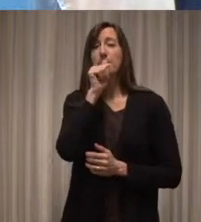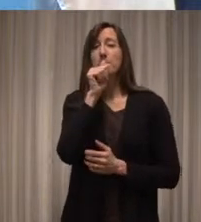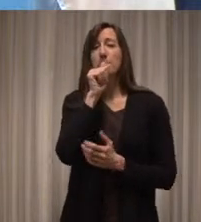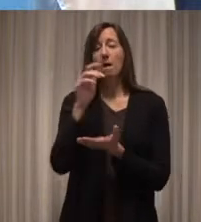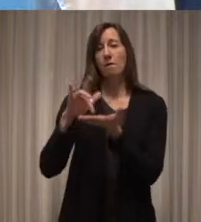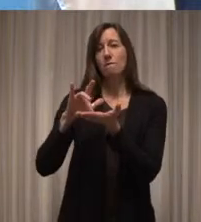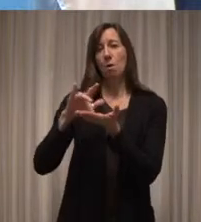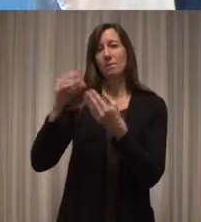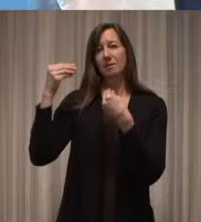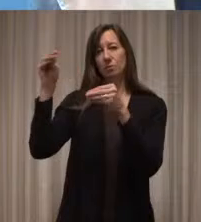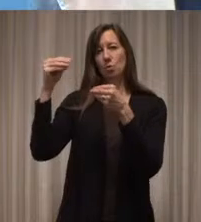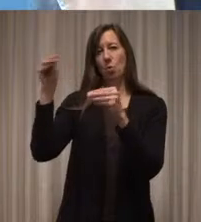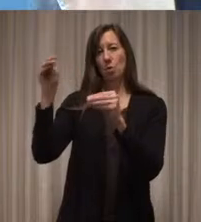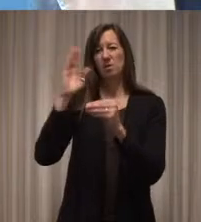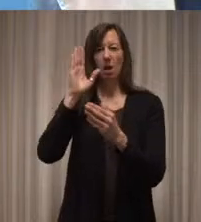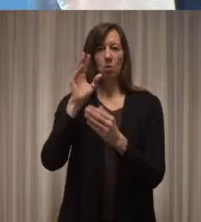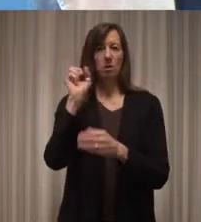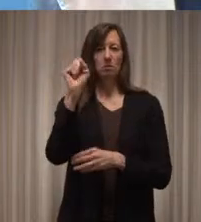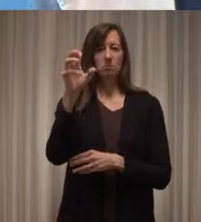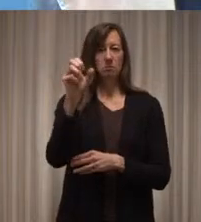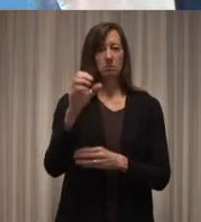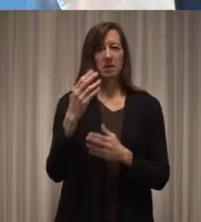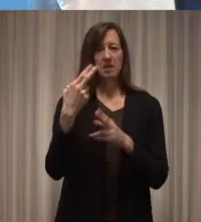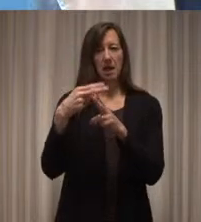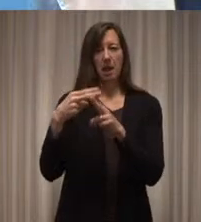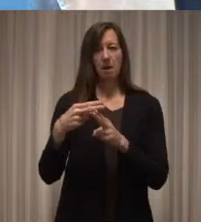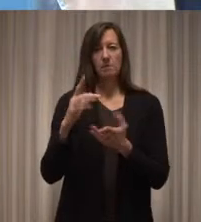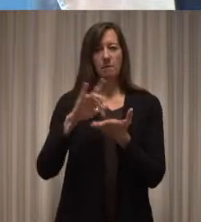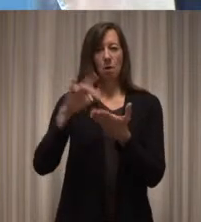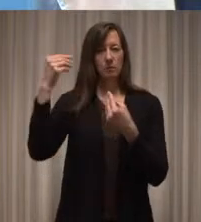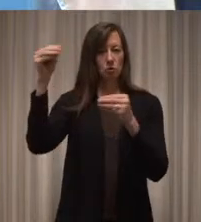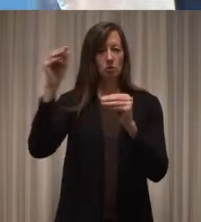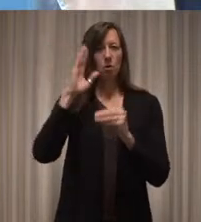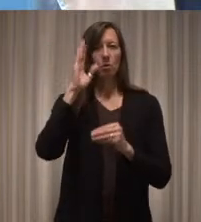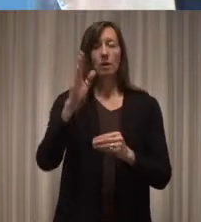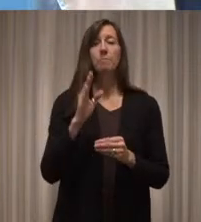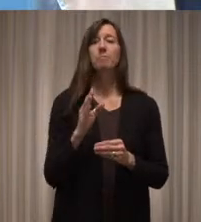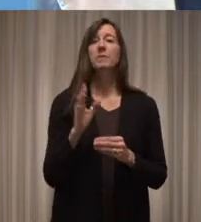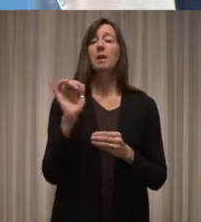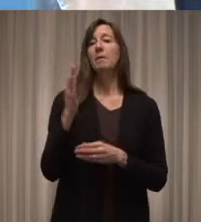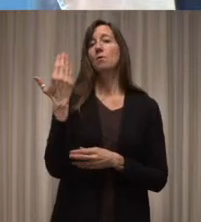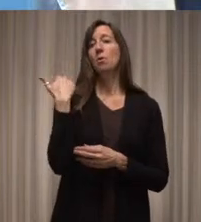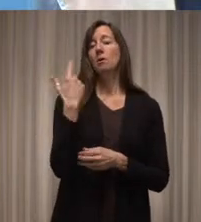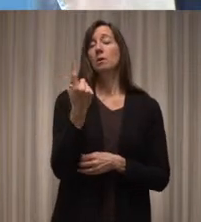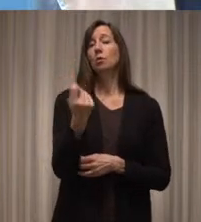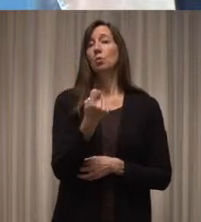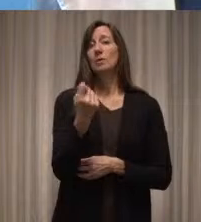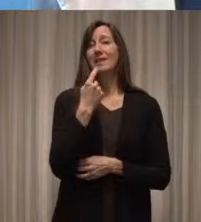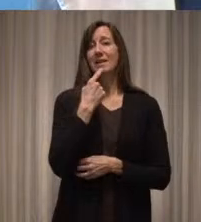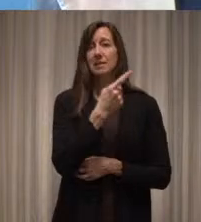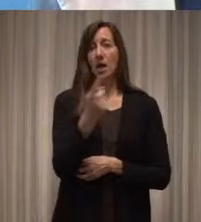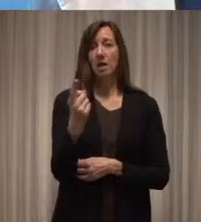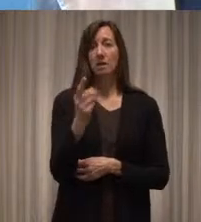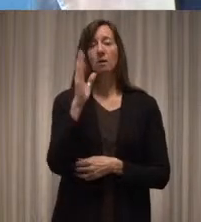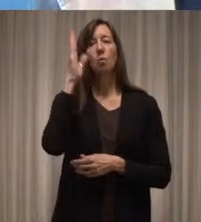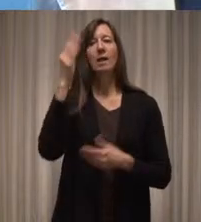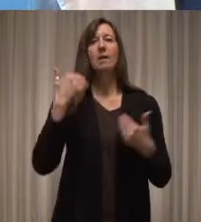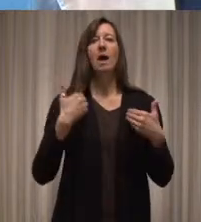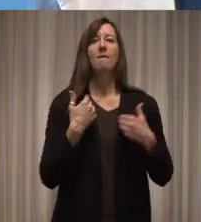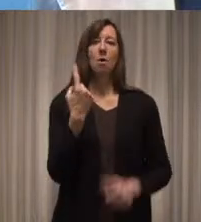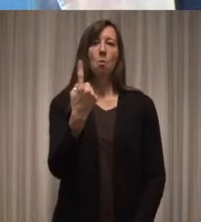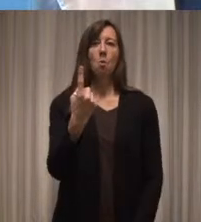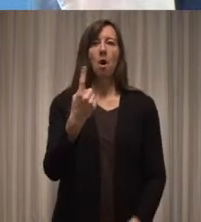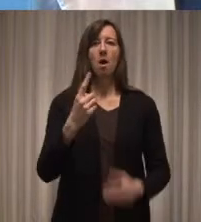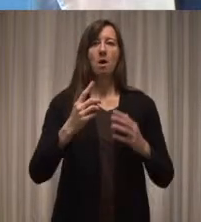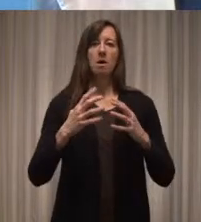here in a moment. And in addition, as I mentioned Tuesday, there will be a New York State-run pop-up vaccination clinic